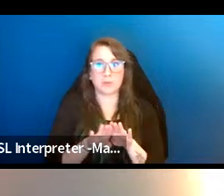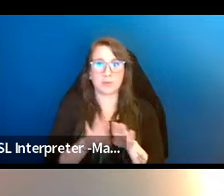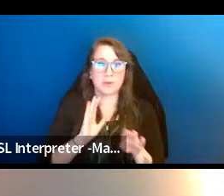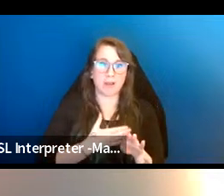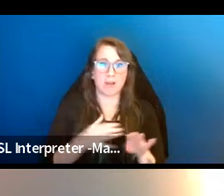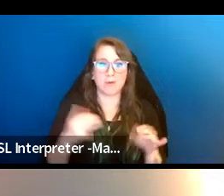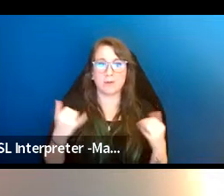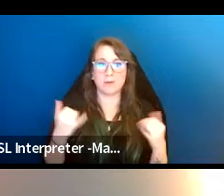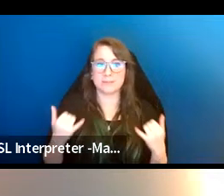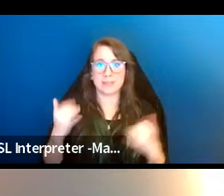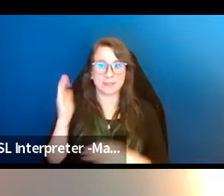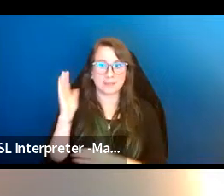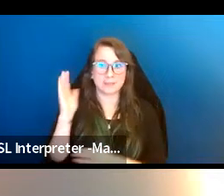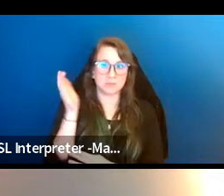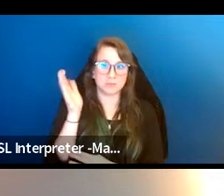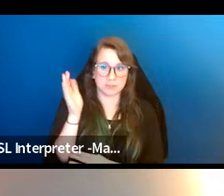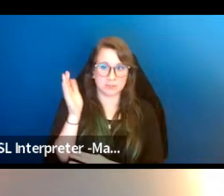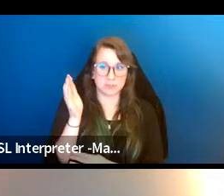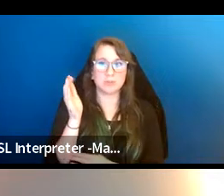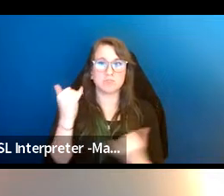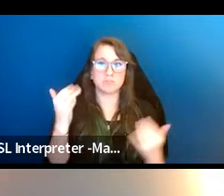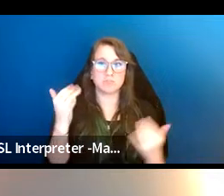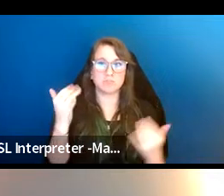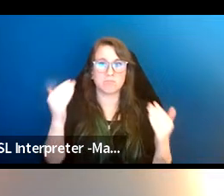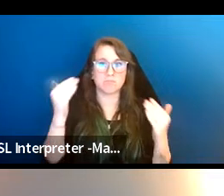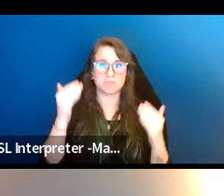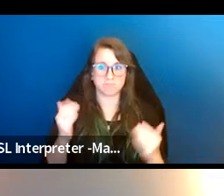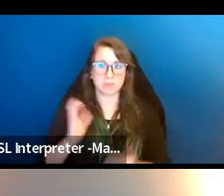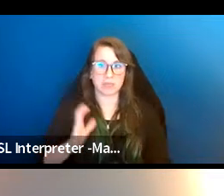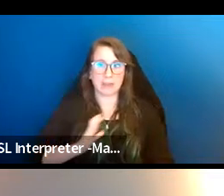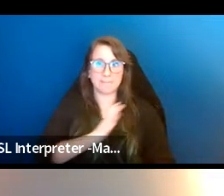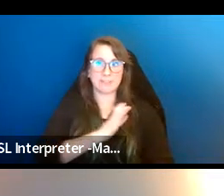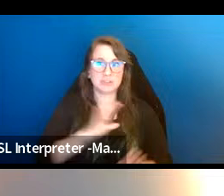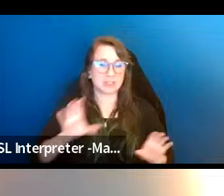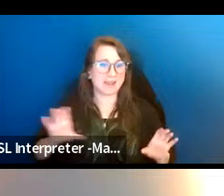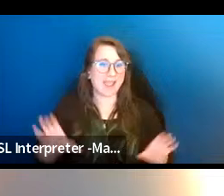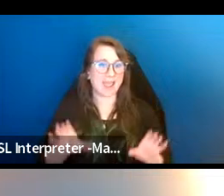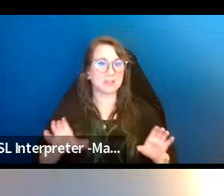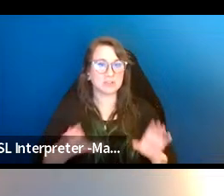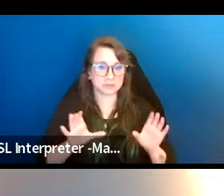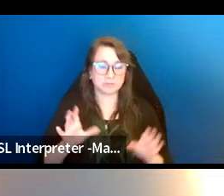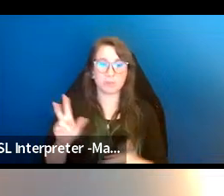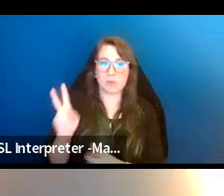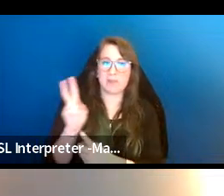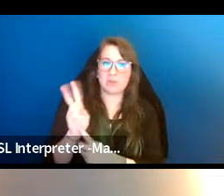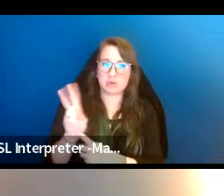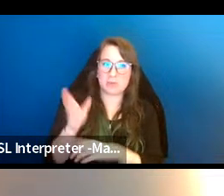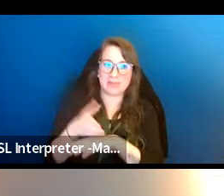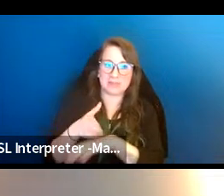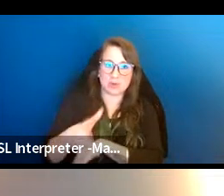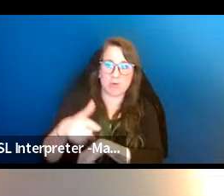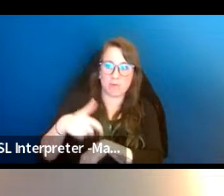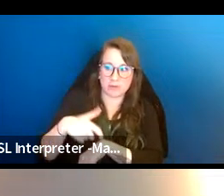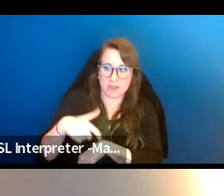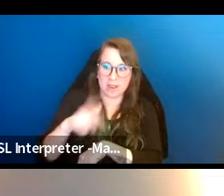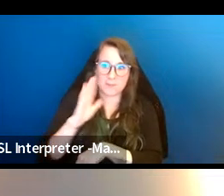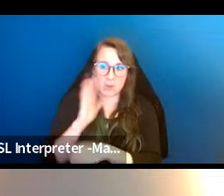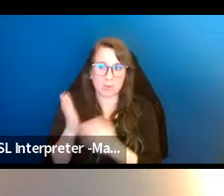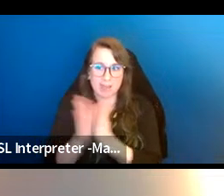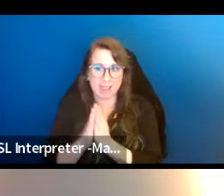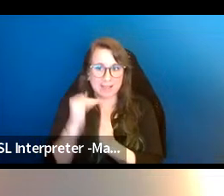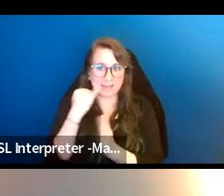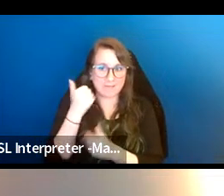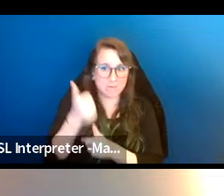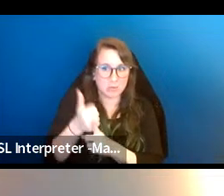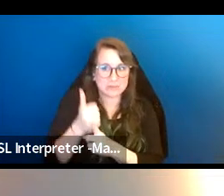standing presentations and moving forward with commission actions. We are 2 minutes over time, so I'll ask for those that are speaking